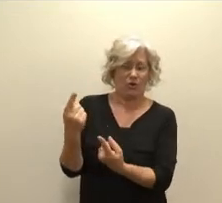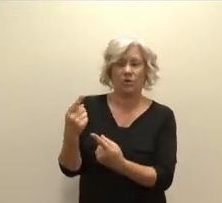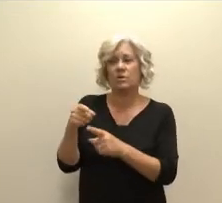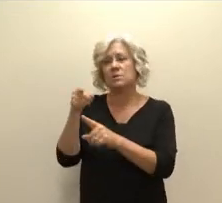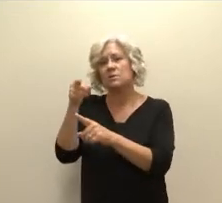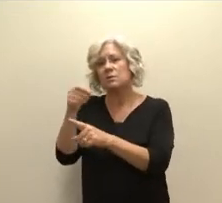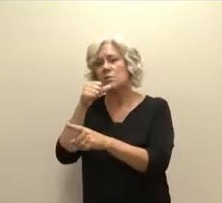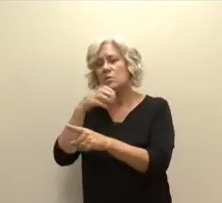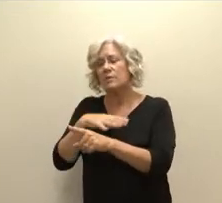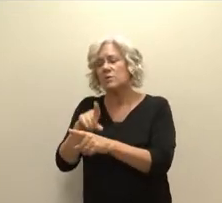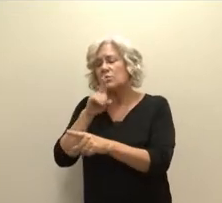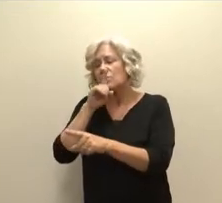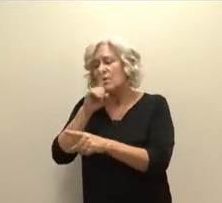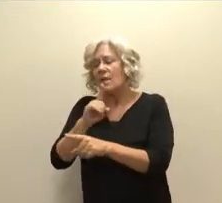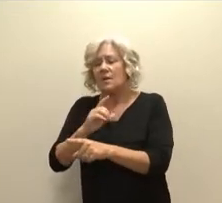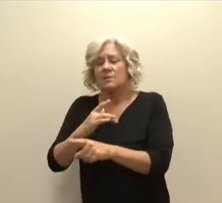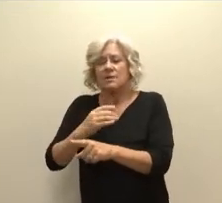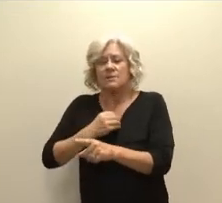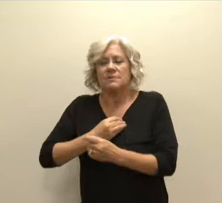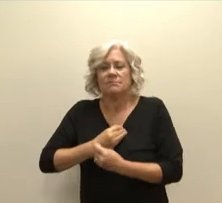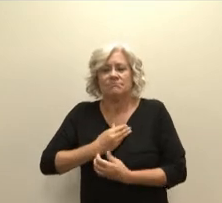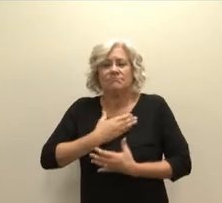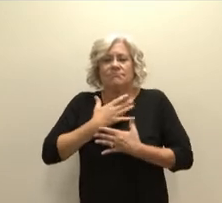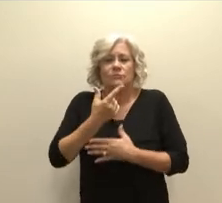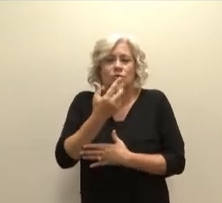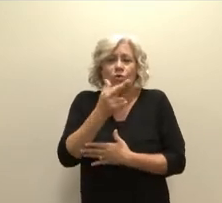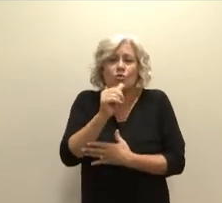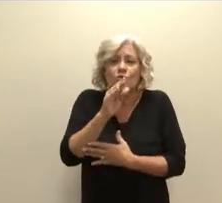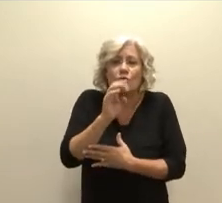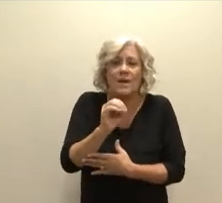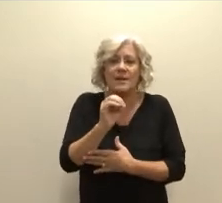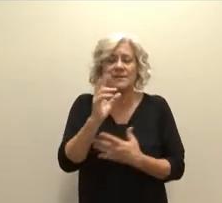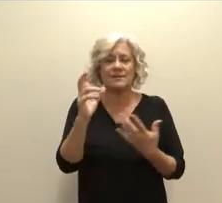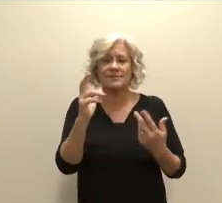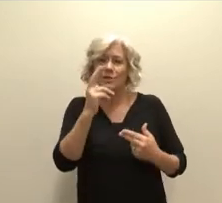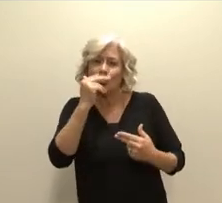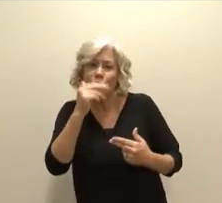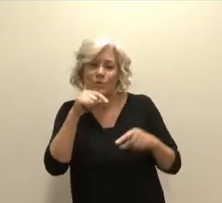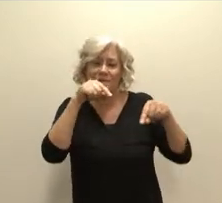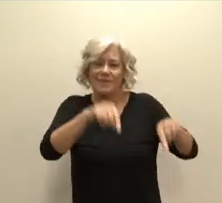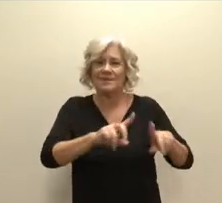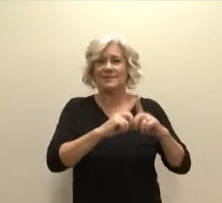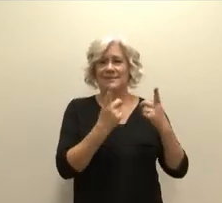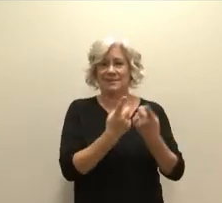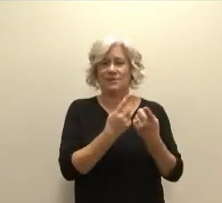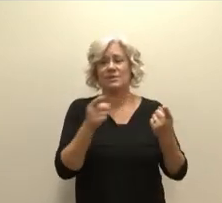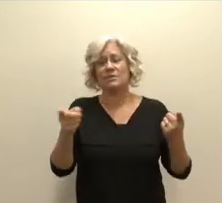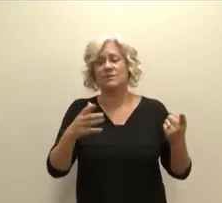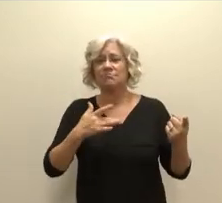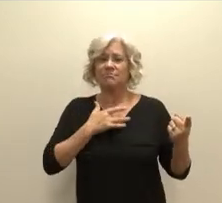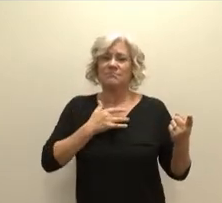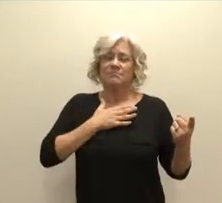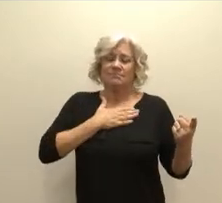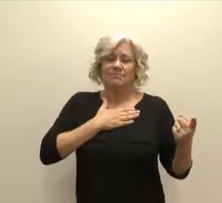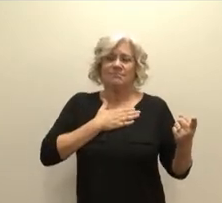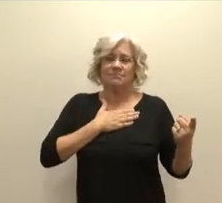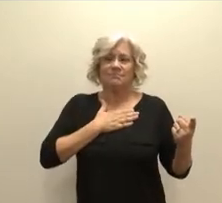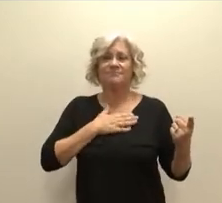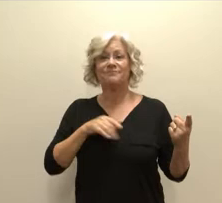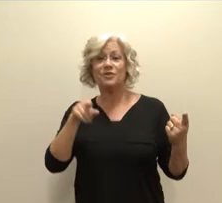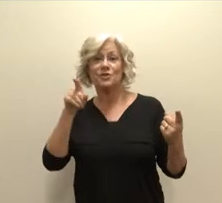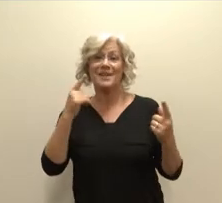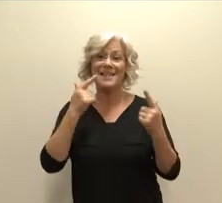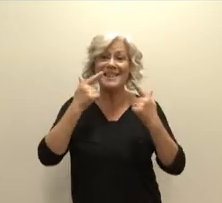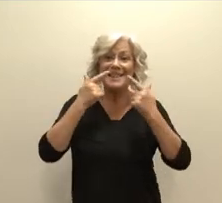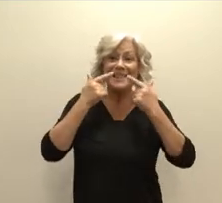a warmth and a grace and a humor to the district that has been wonderful. She has a laugh that is